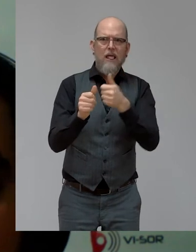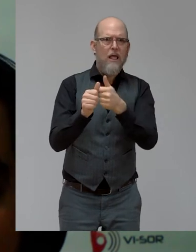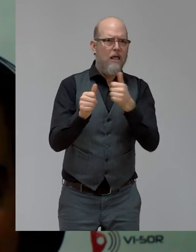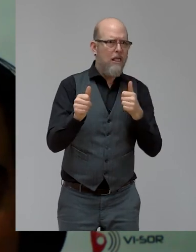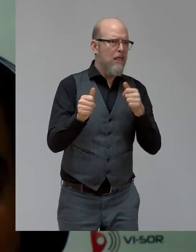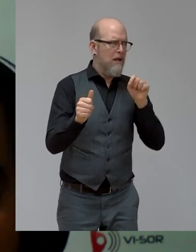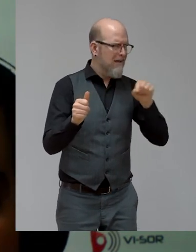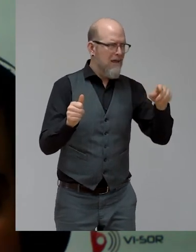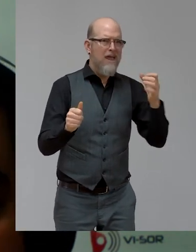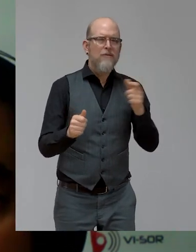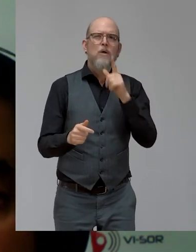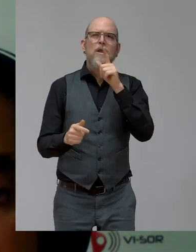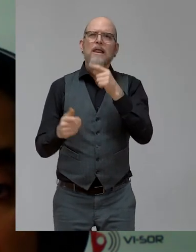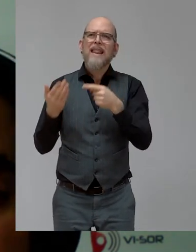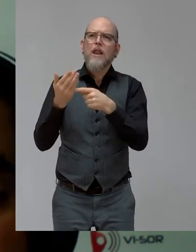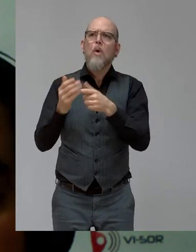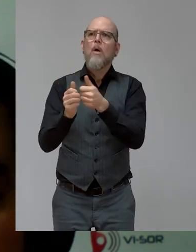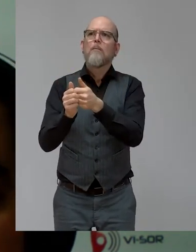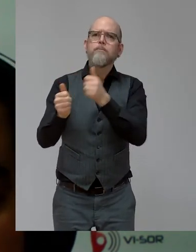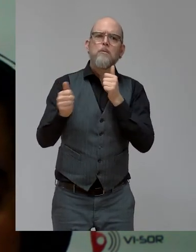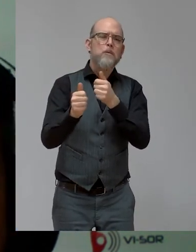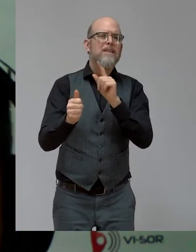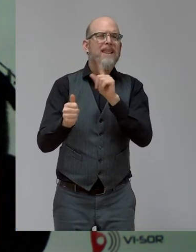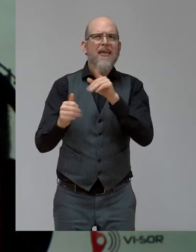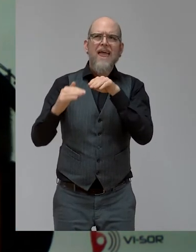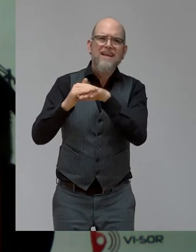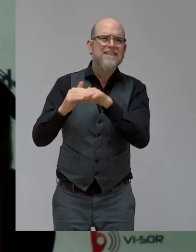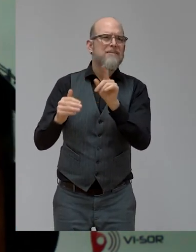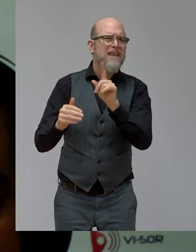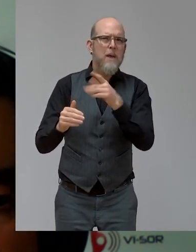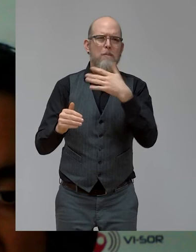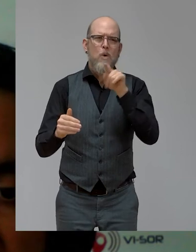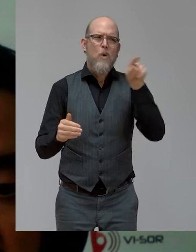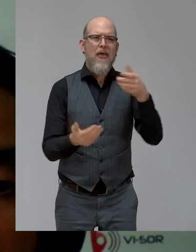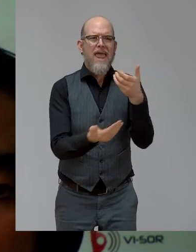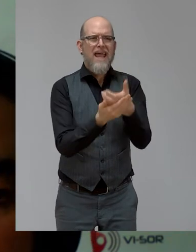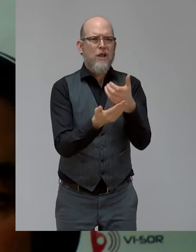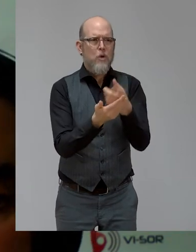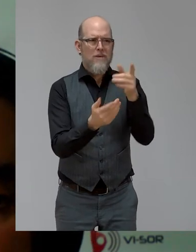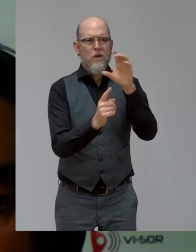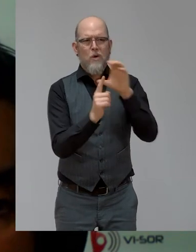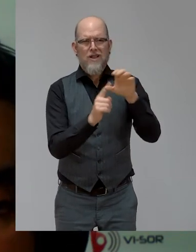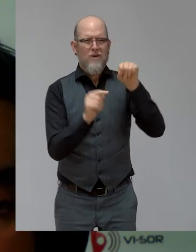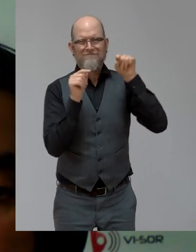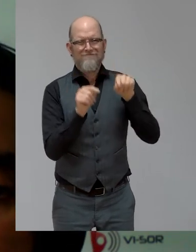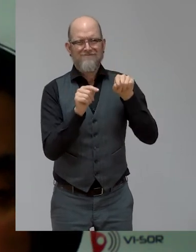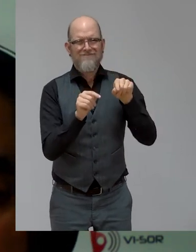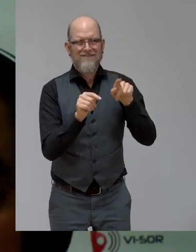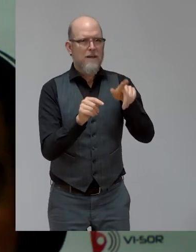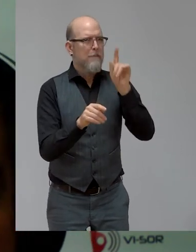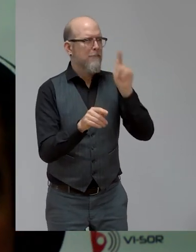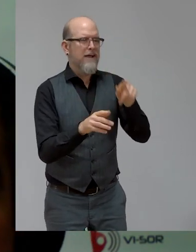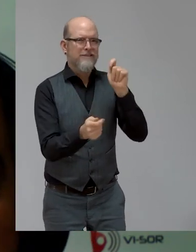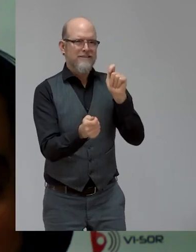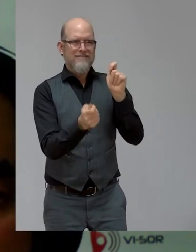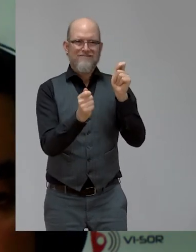to economic, cultural, or generational situations. Its growth has been accelerated through the